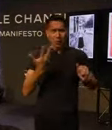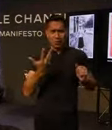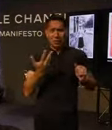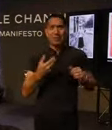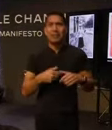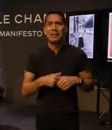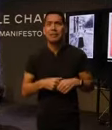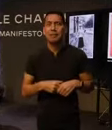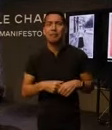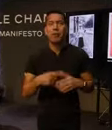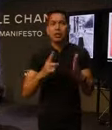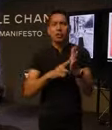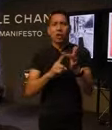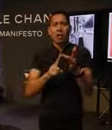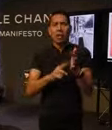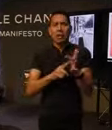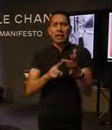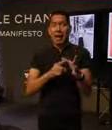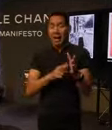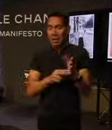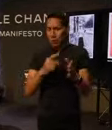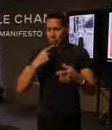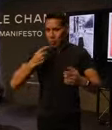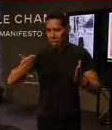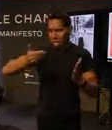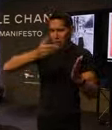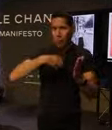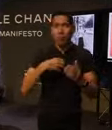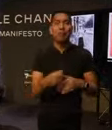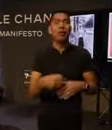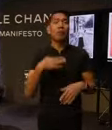Liliana will probably elaborate on this, but when she first came back in the